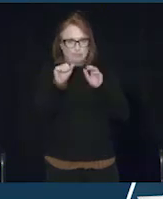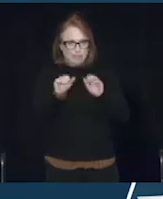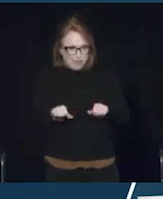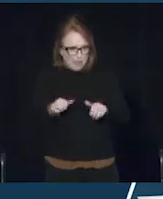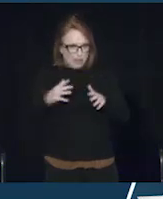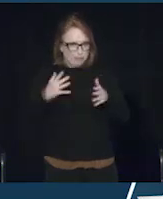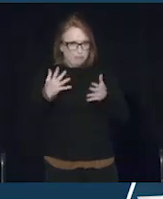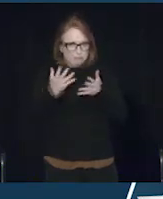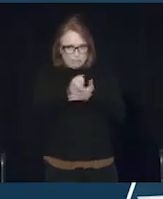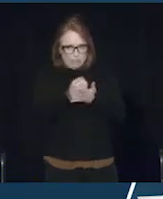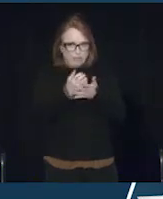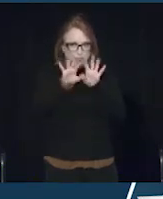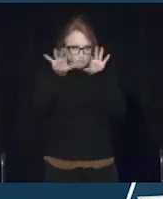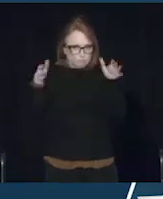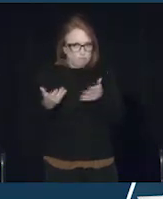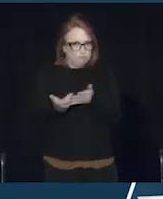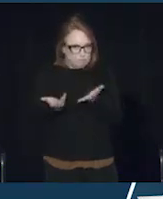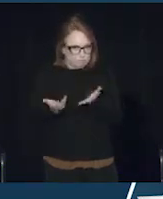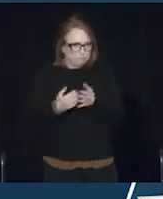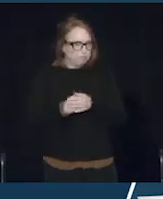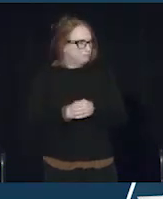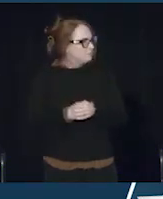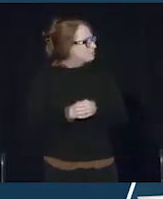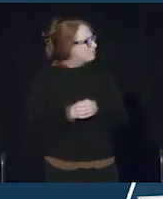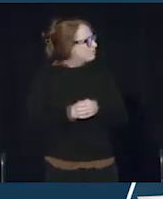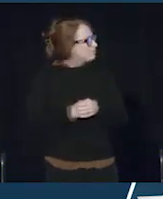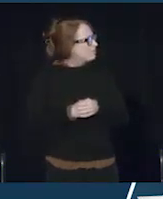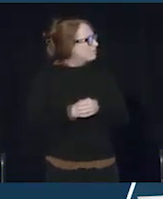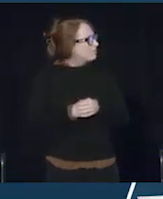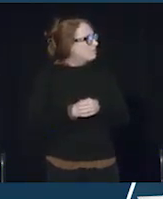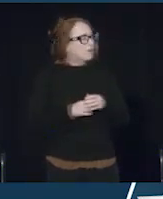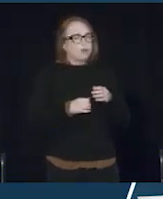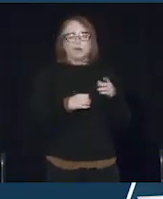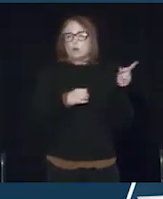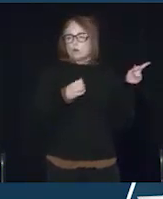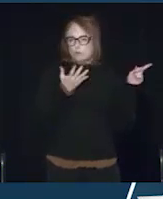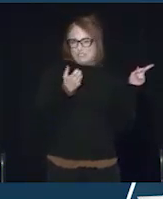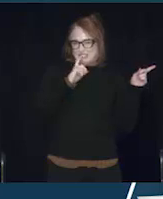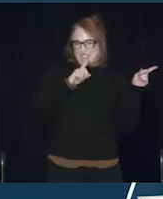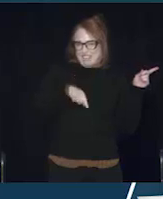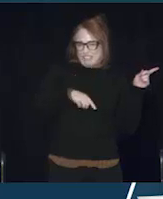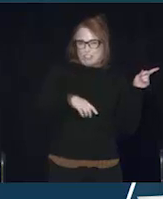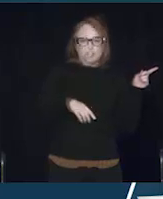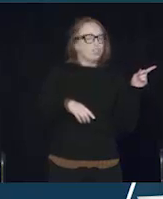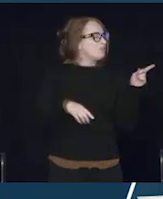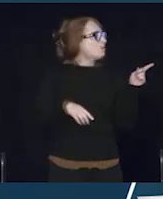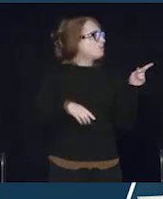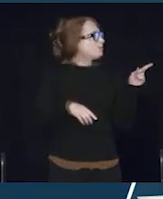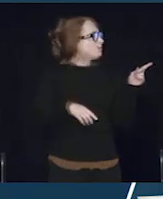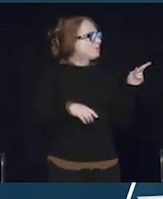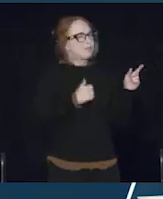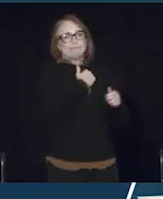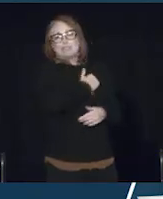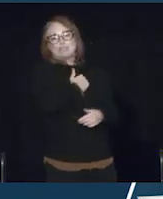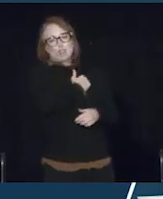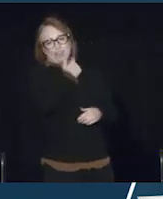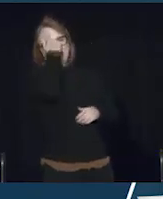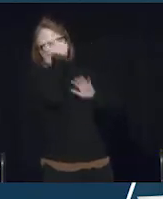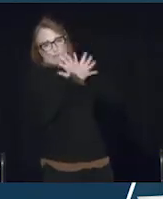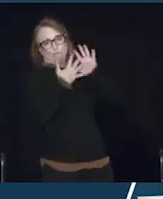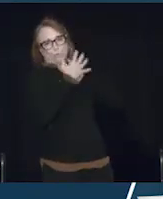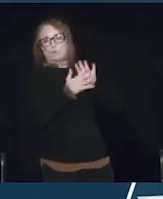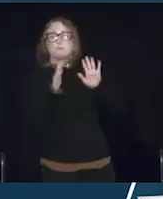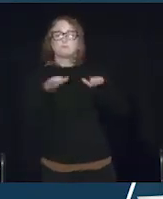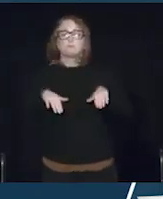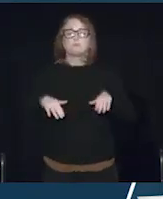what you're trying to get. So the developmental disability. Do you want to answer? No. Yeah, I was just going to say. No. No, I think I understand. So